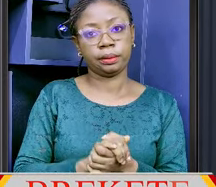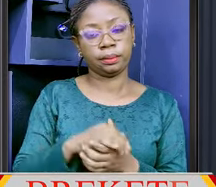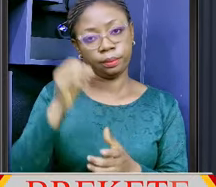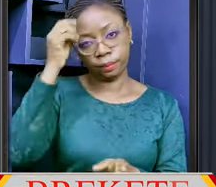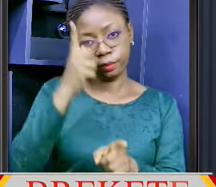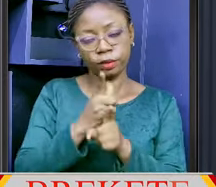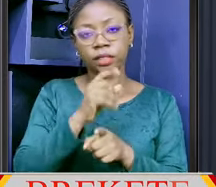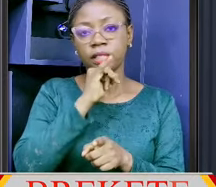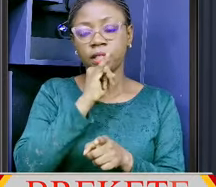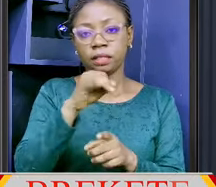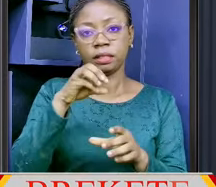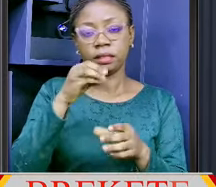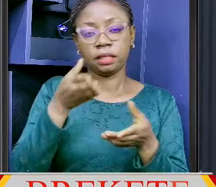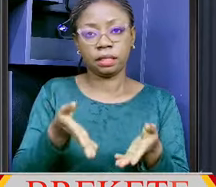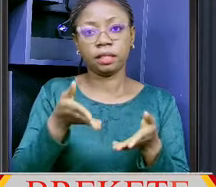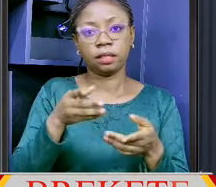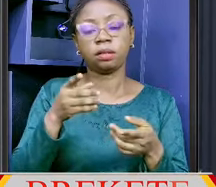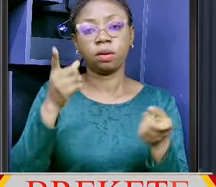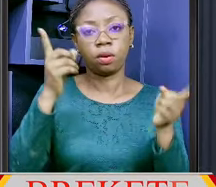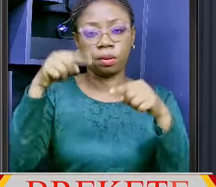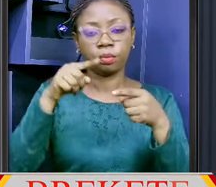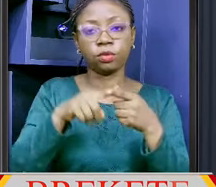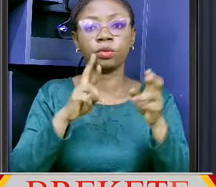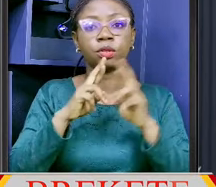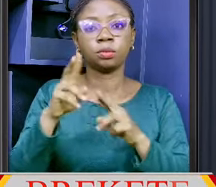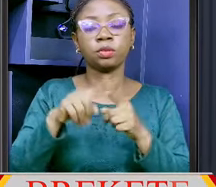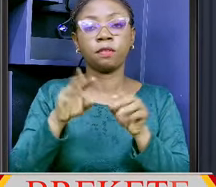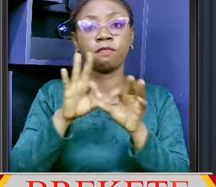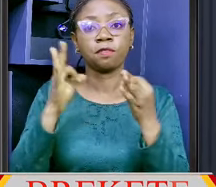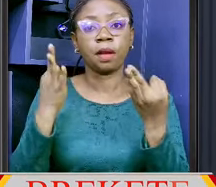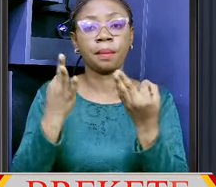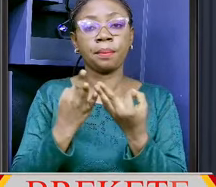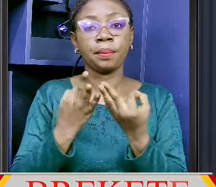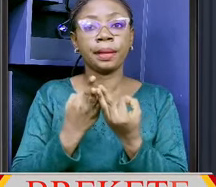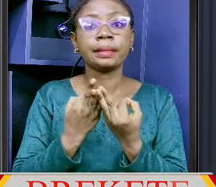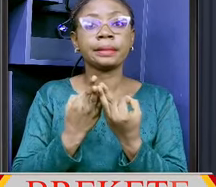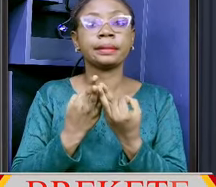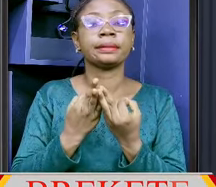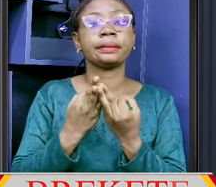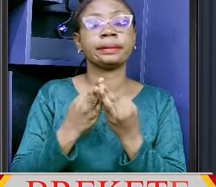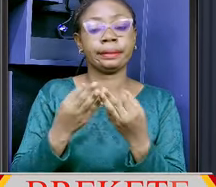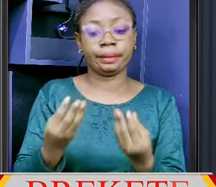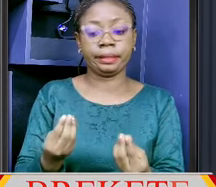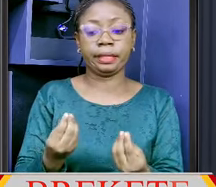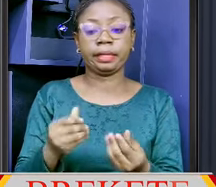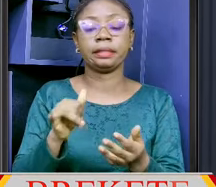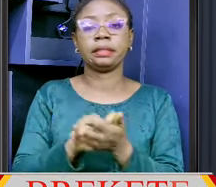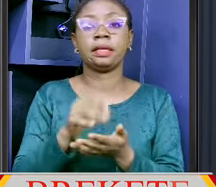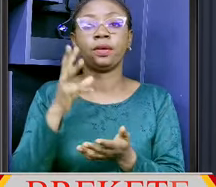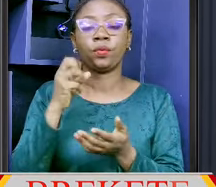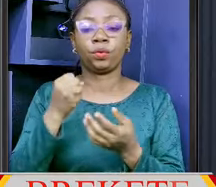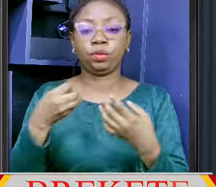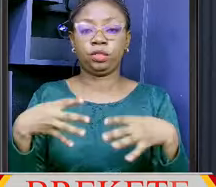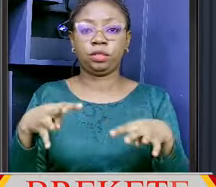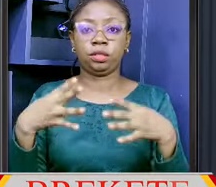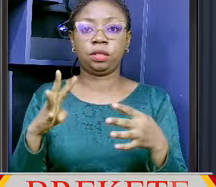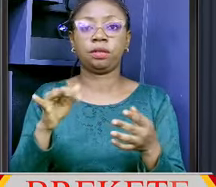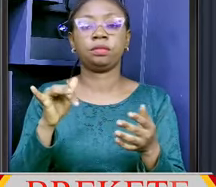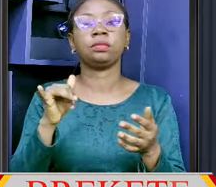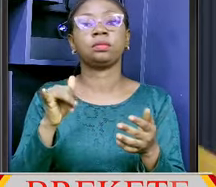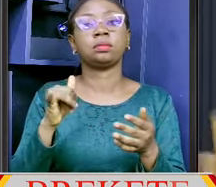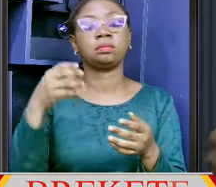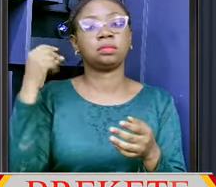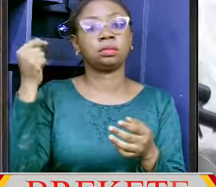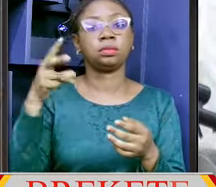land that was sold since 2019 and her late husband's share wasn't given to